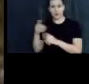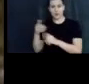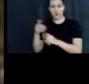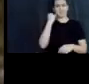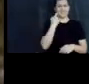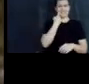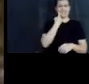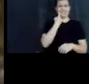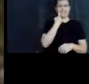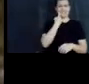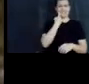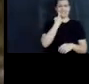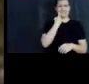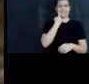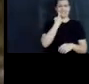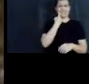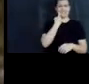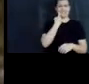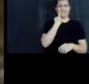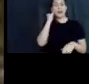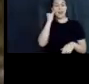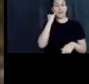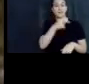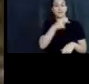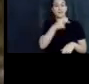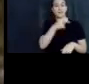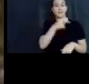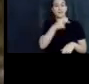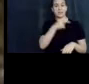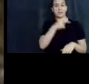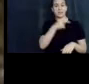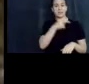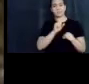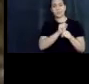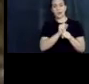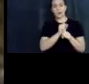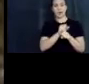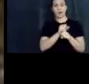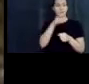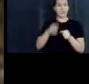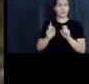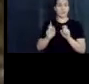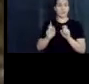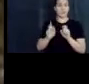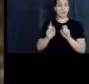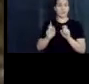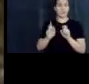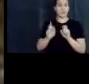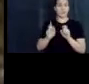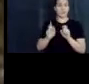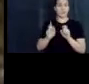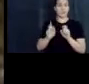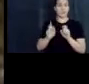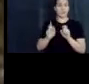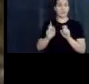never attended college, then you're going to fall into this category. You're going to want to submit your official high school transcripts and your official SAT or